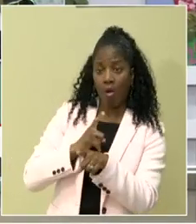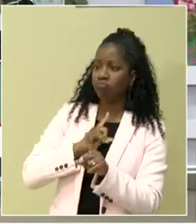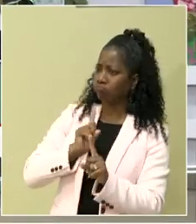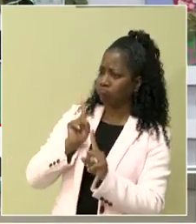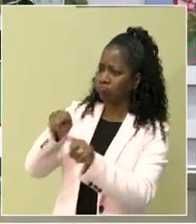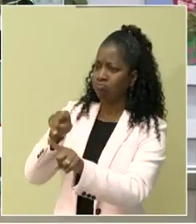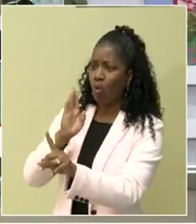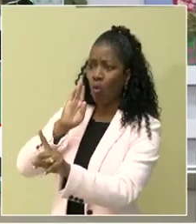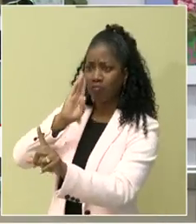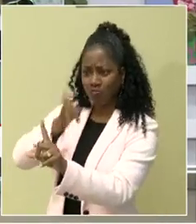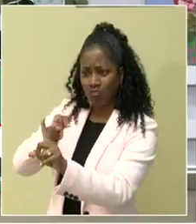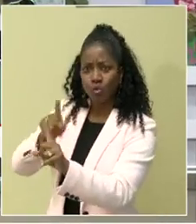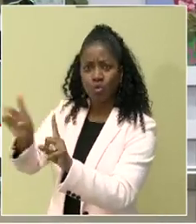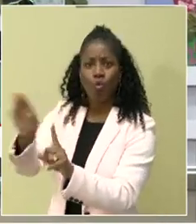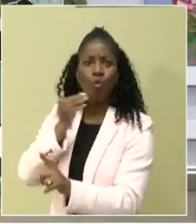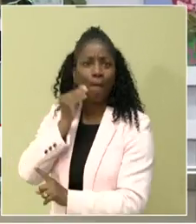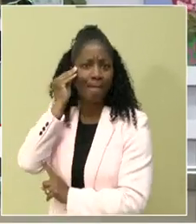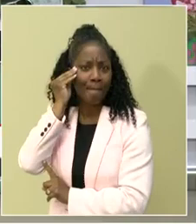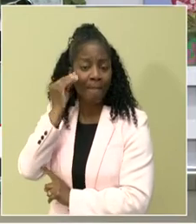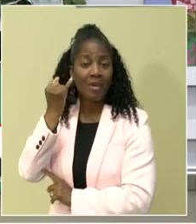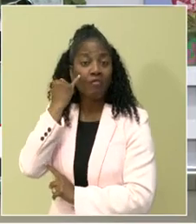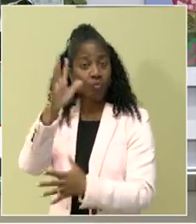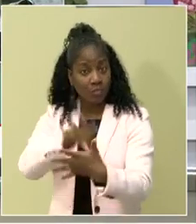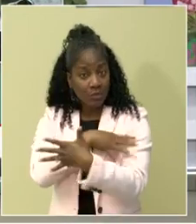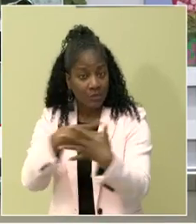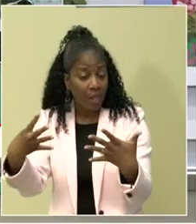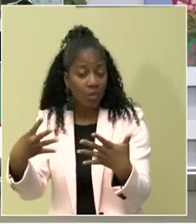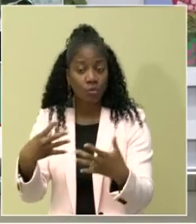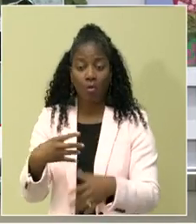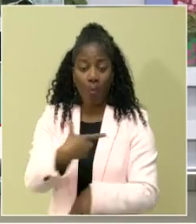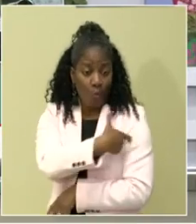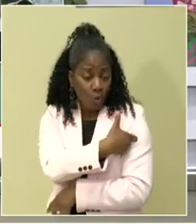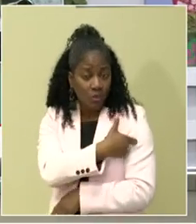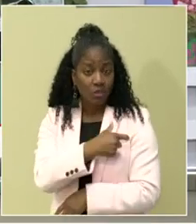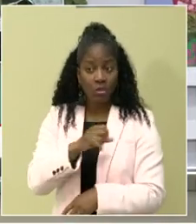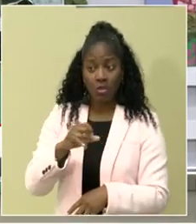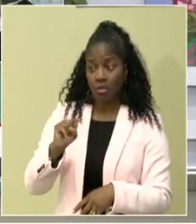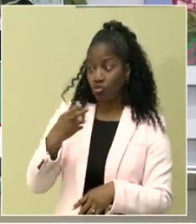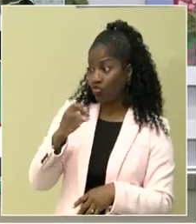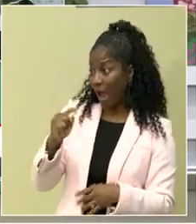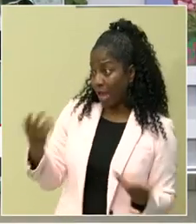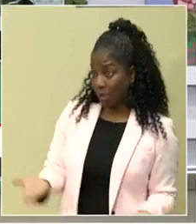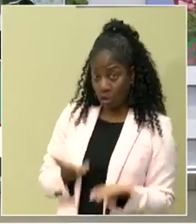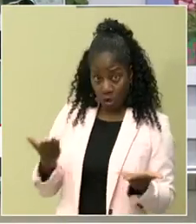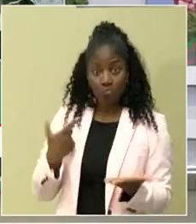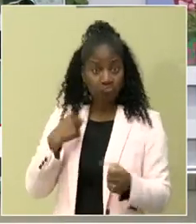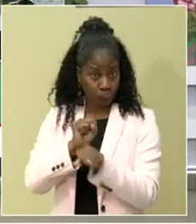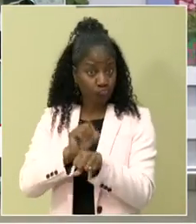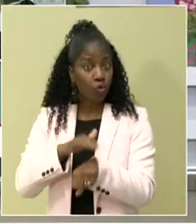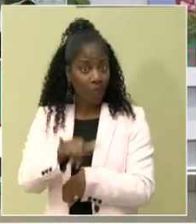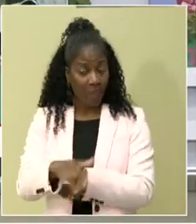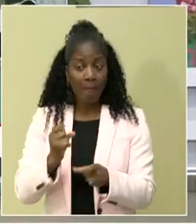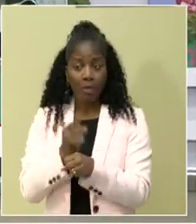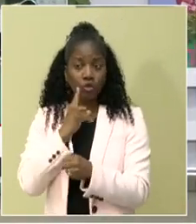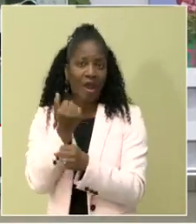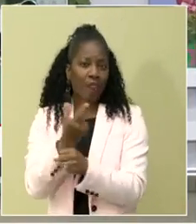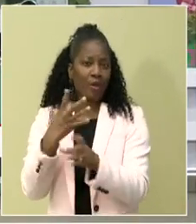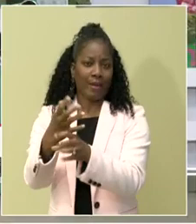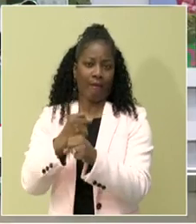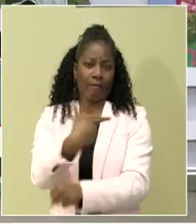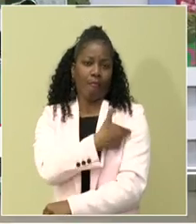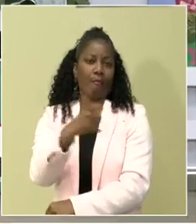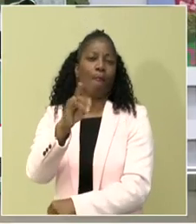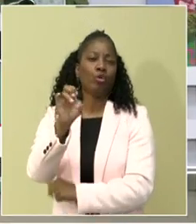to your home. If we want to schedule booster shots here, we can work on that so everybody gets their booster.